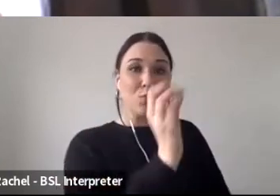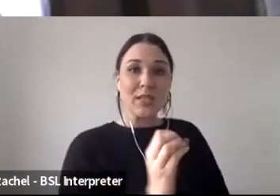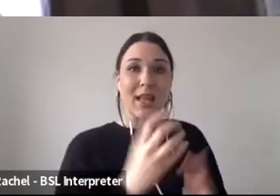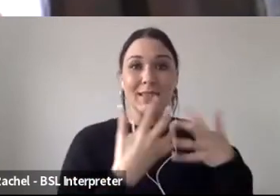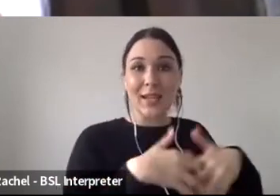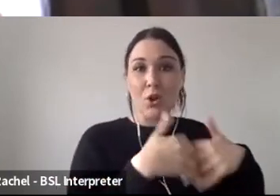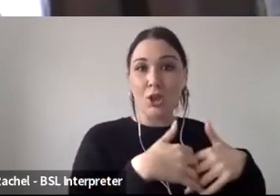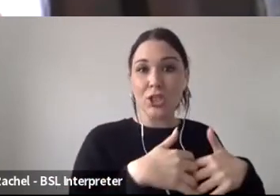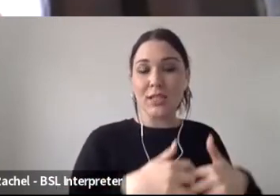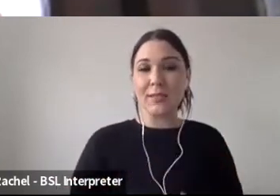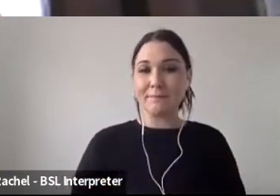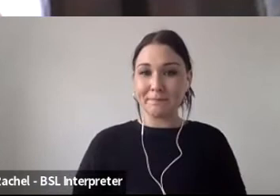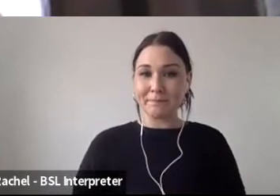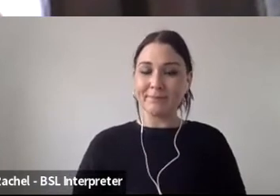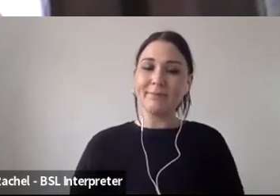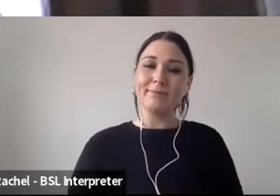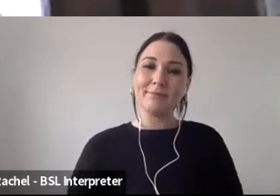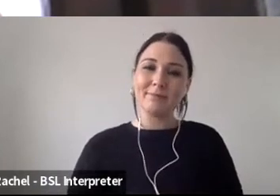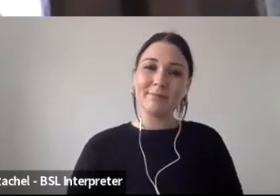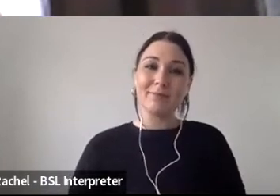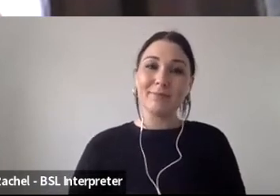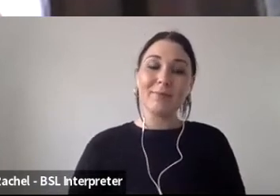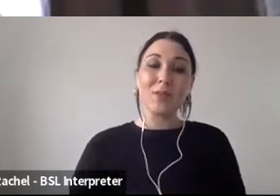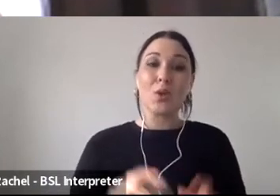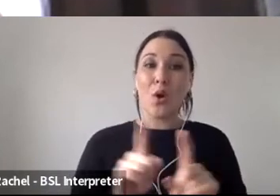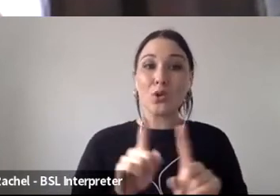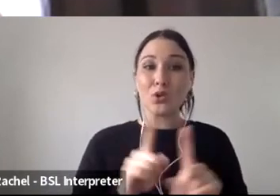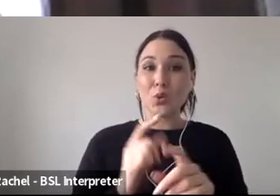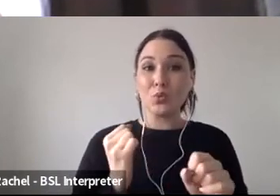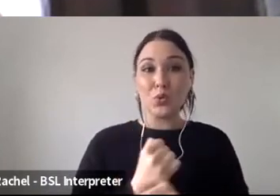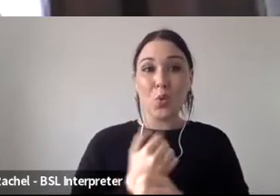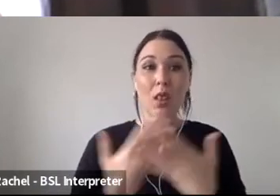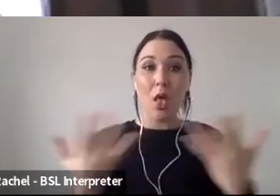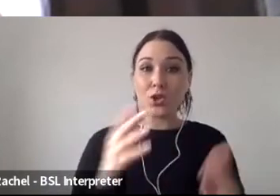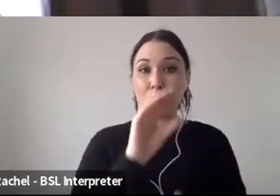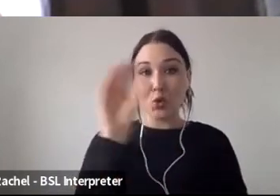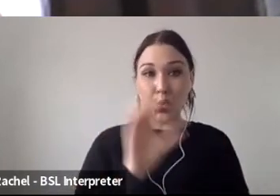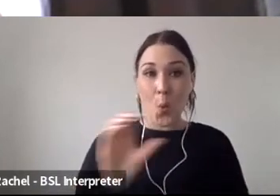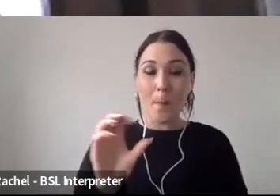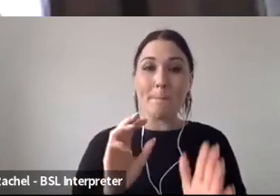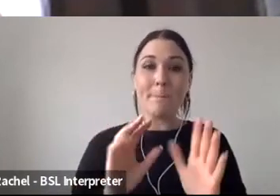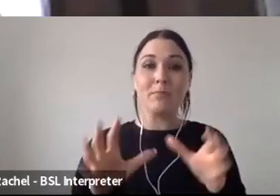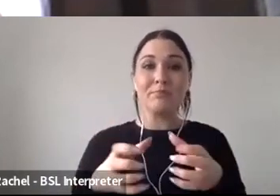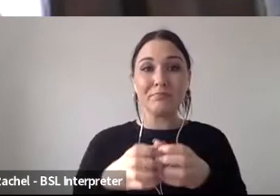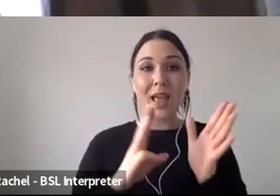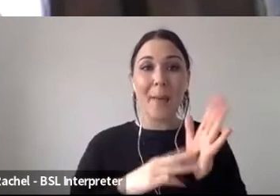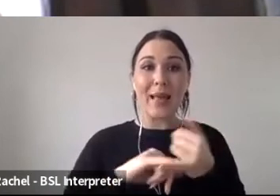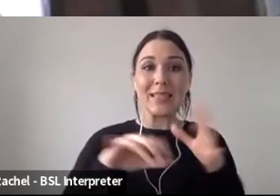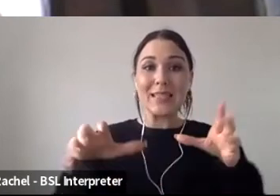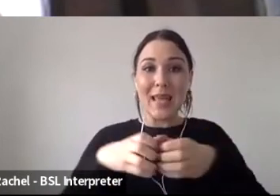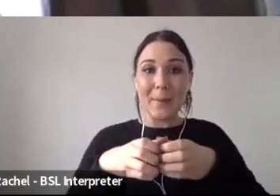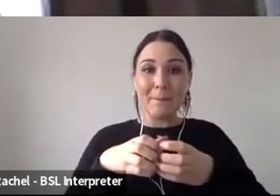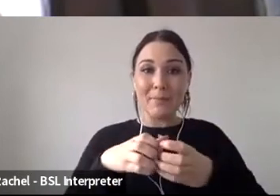mention is, we do a lot of Teams and Zoom meetings, and there were just